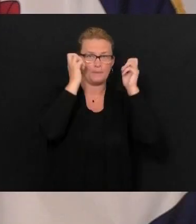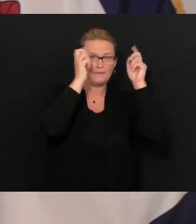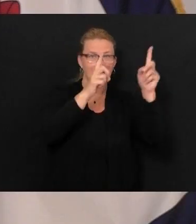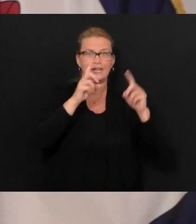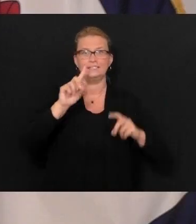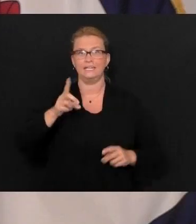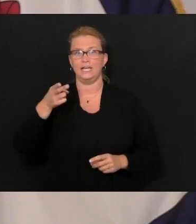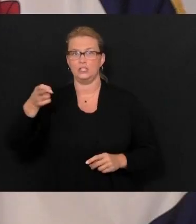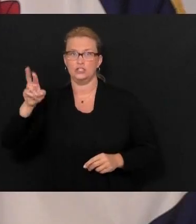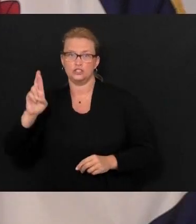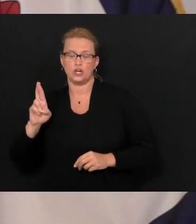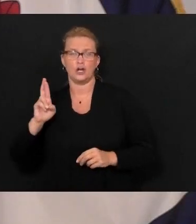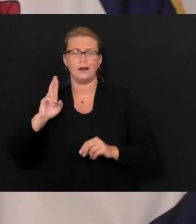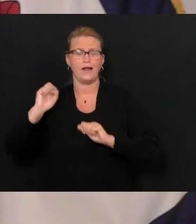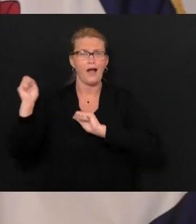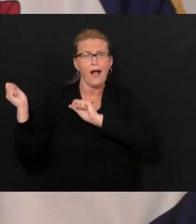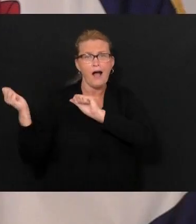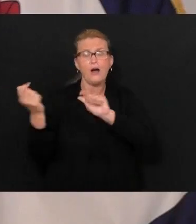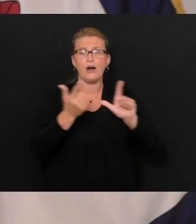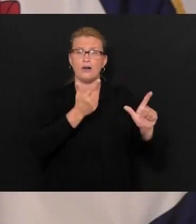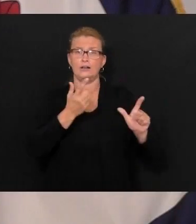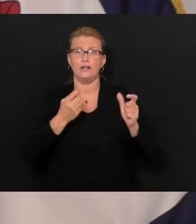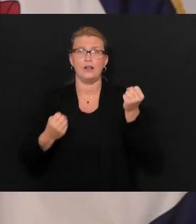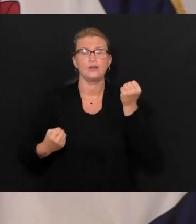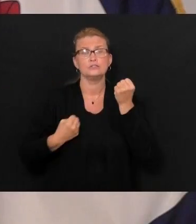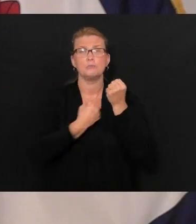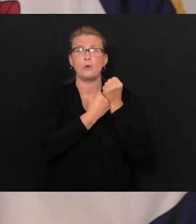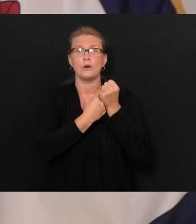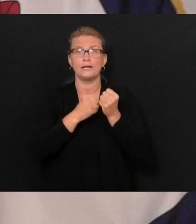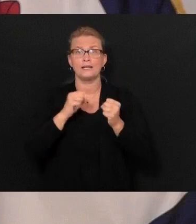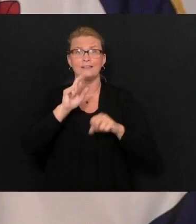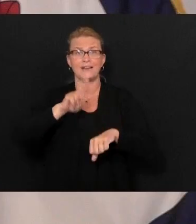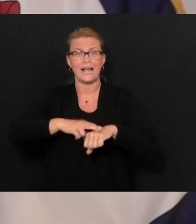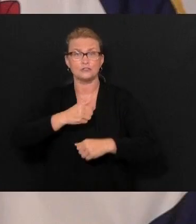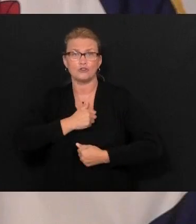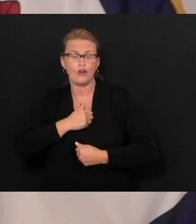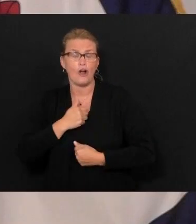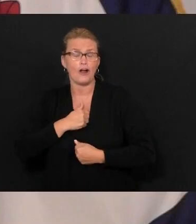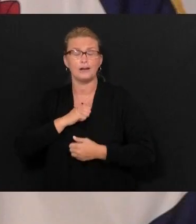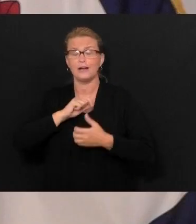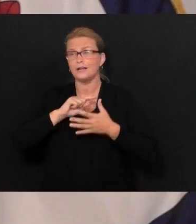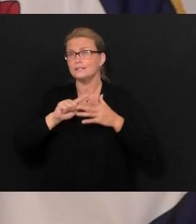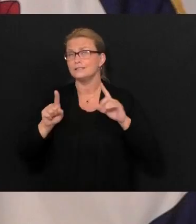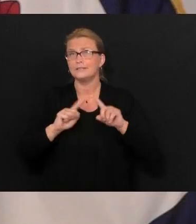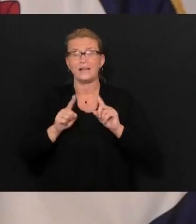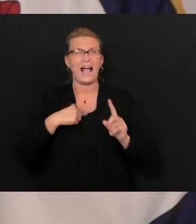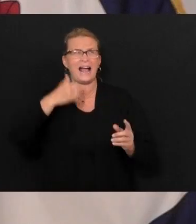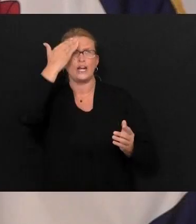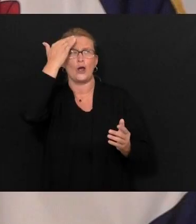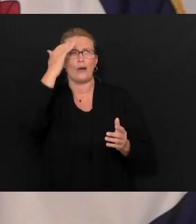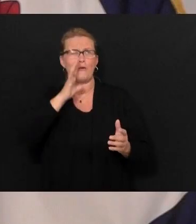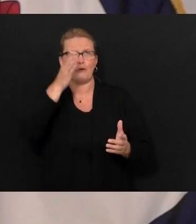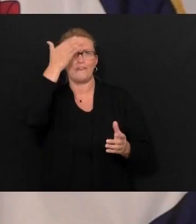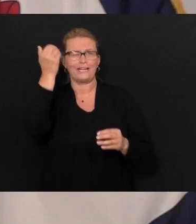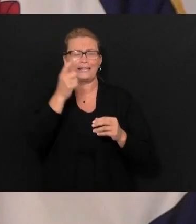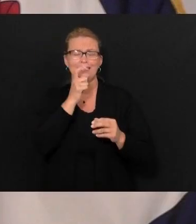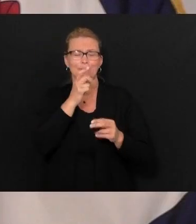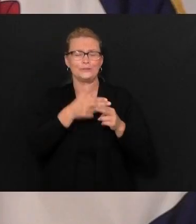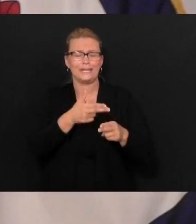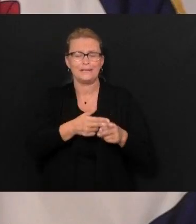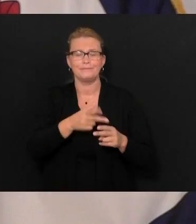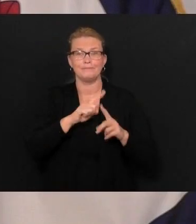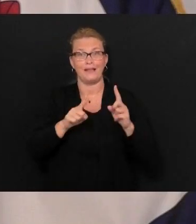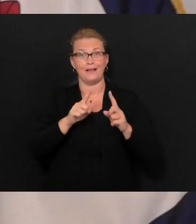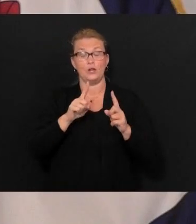all the people, that are behind this effort, our guard, so many different people. And I know I'm going to forget a bunch, but at the end of the